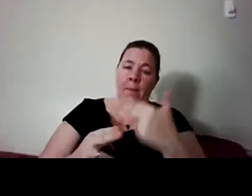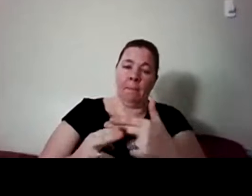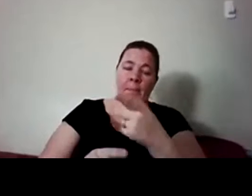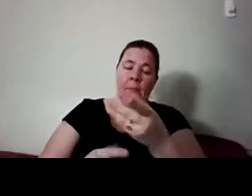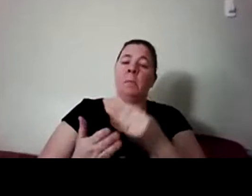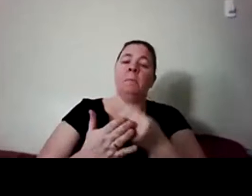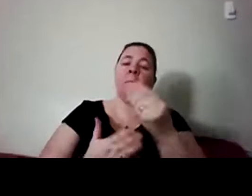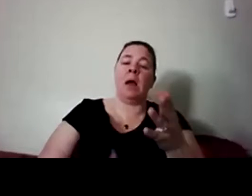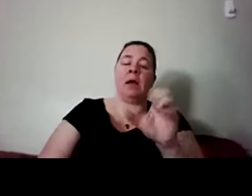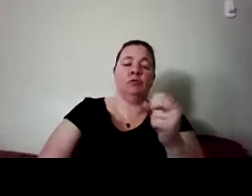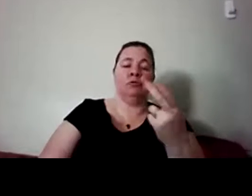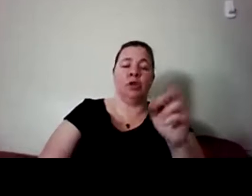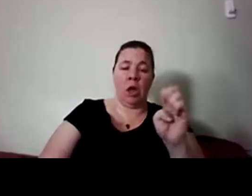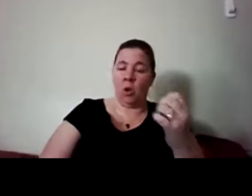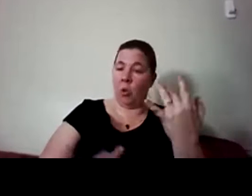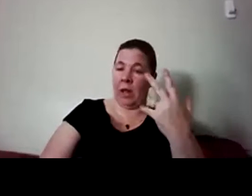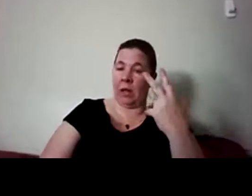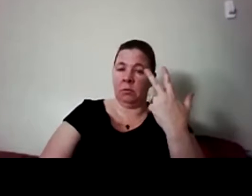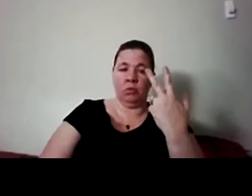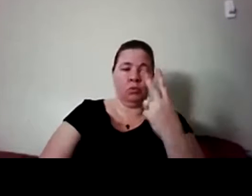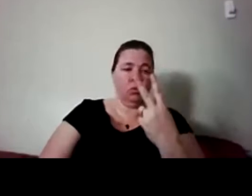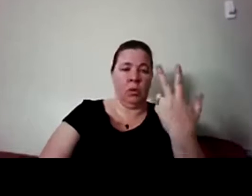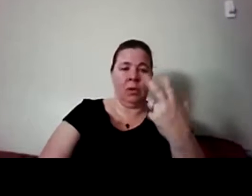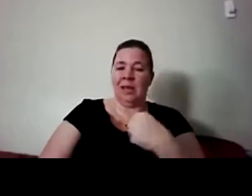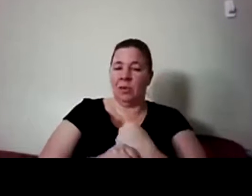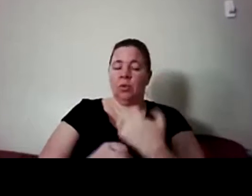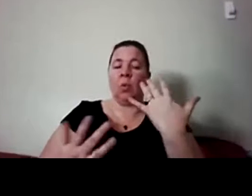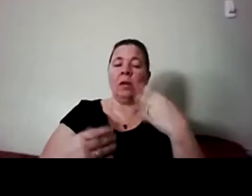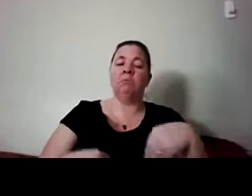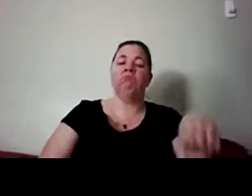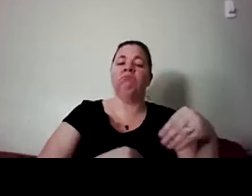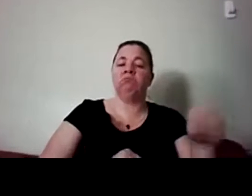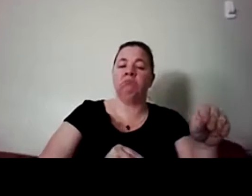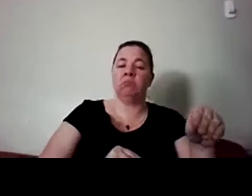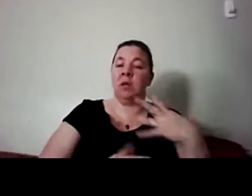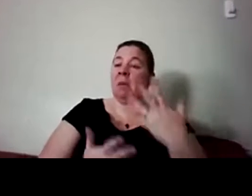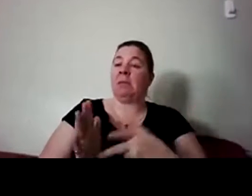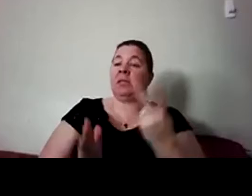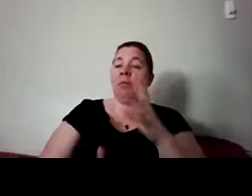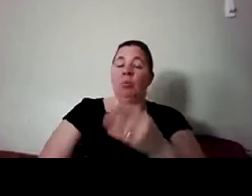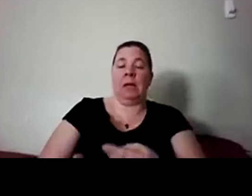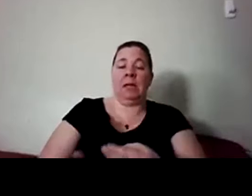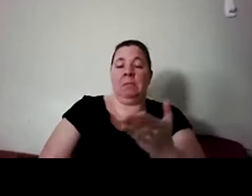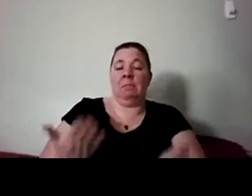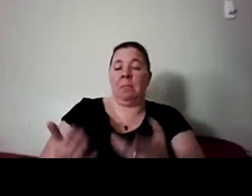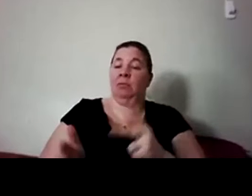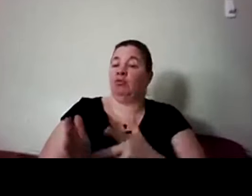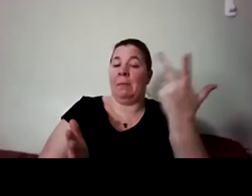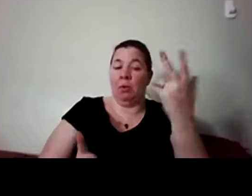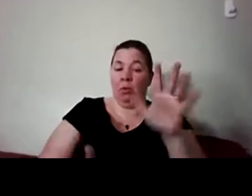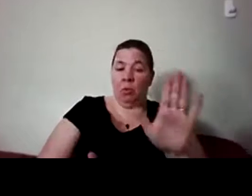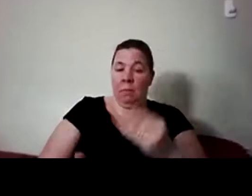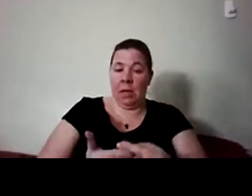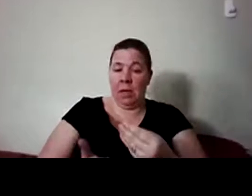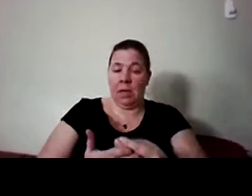shares, wait 2-3 years, sell those shares. Hey, you might double your money. You might triple your money, or